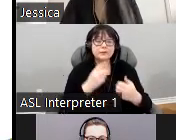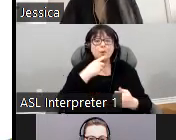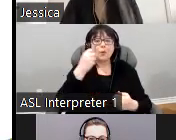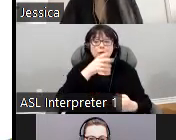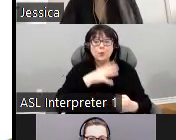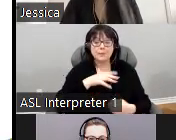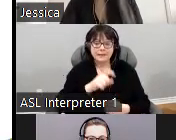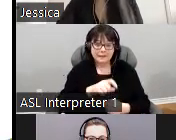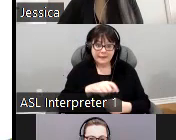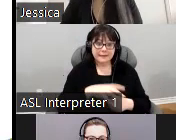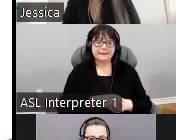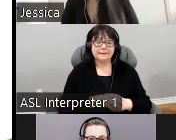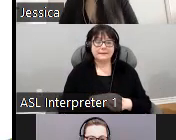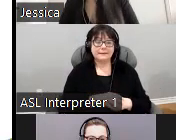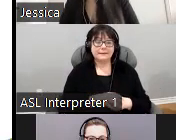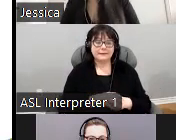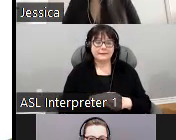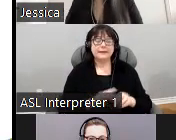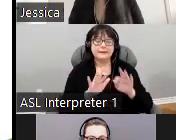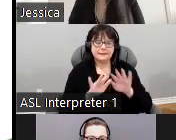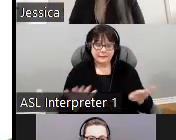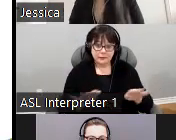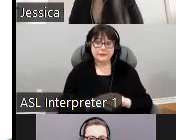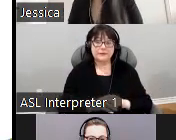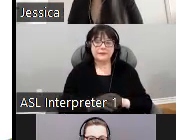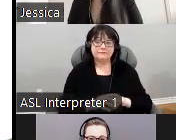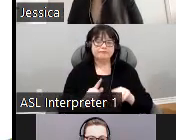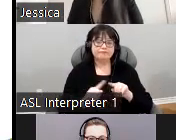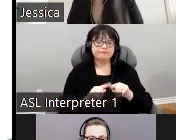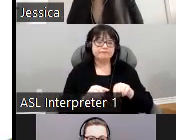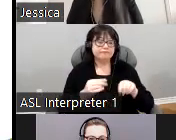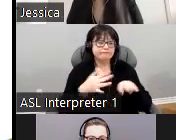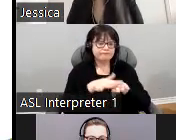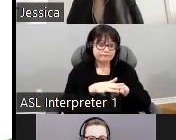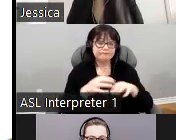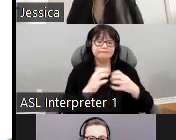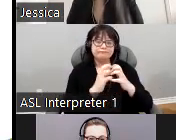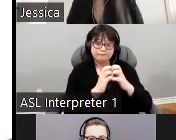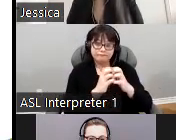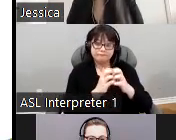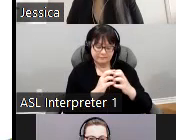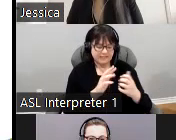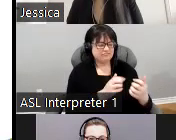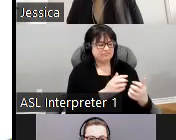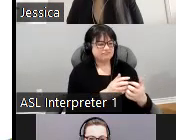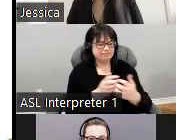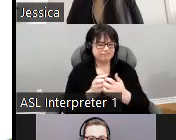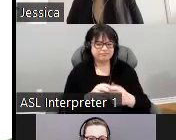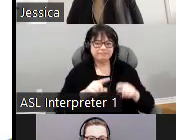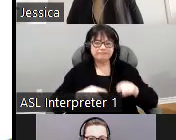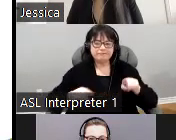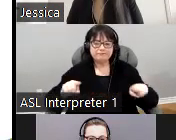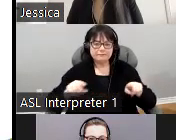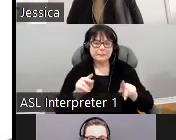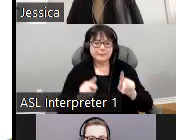diversity, intersectionality, and that they're adaptable for different sectors and environments to a certain extent, the overarching principles